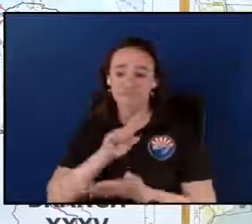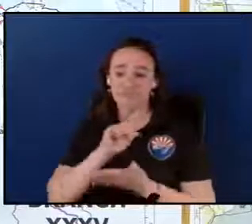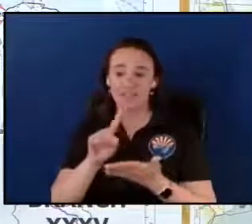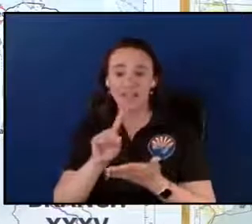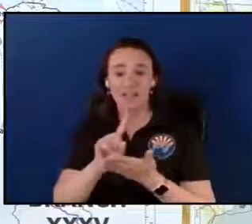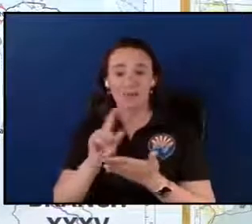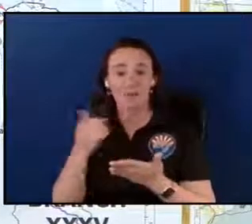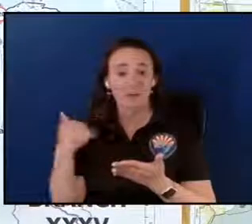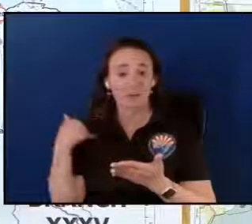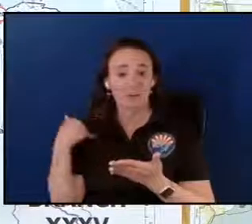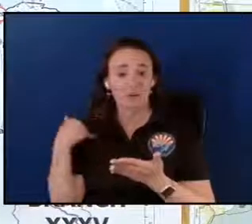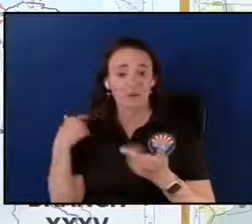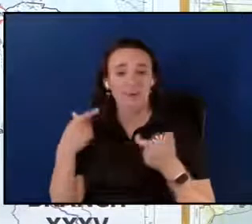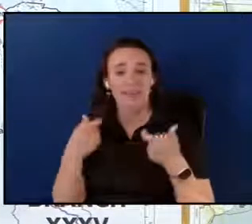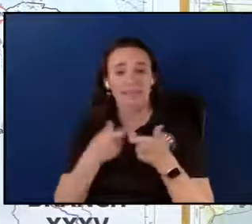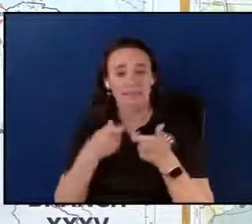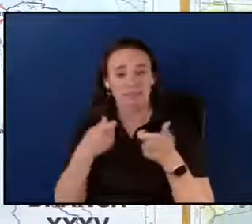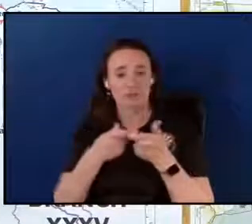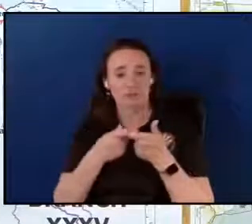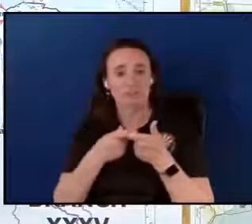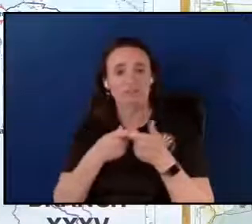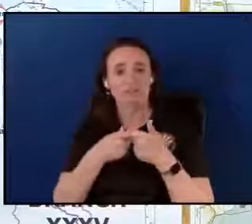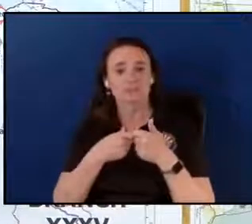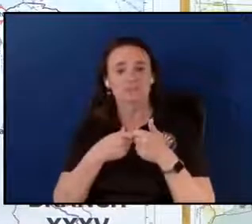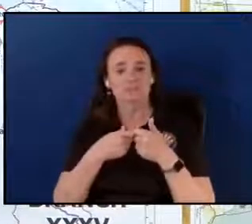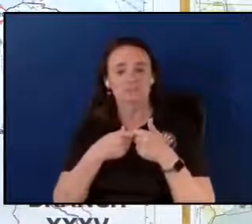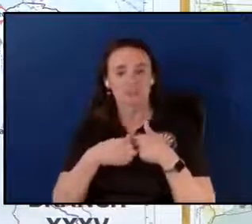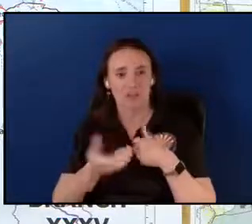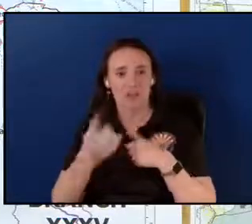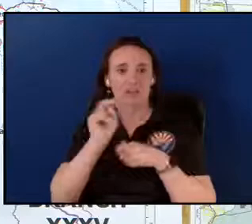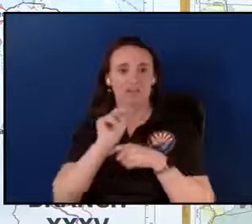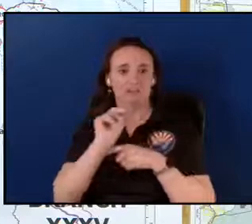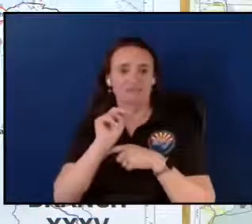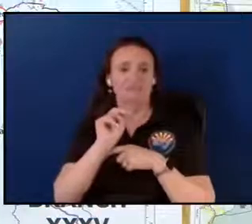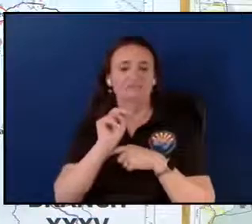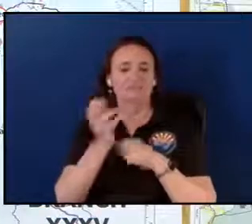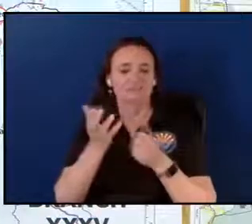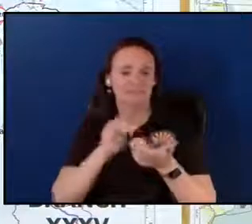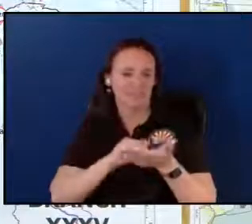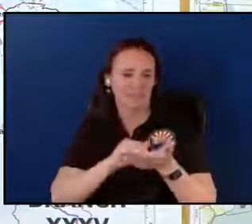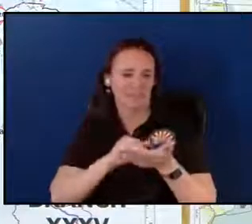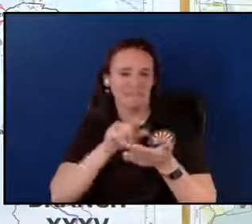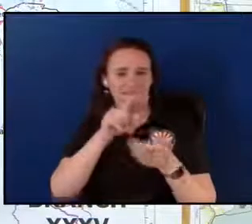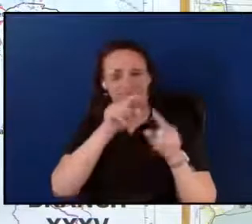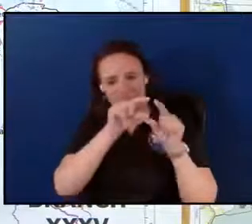the electricity has been restored back along this area as well.